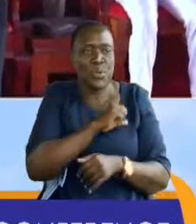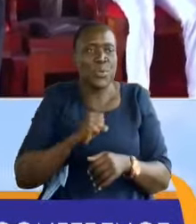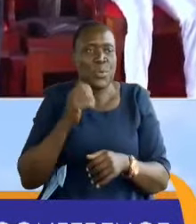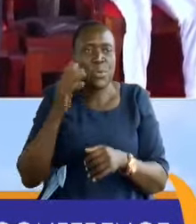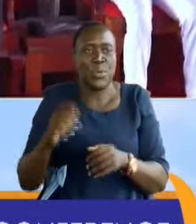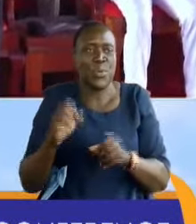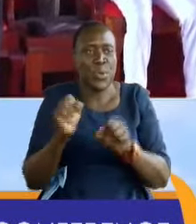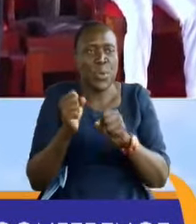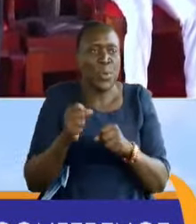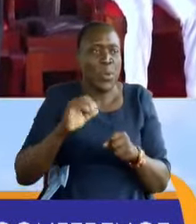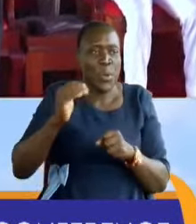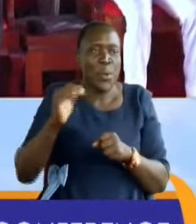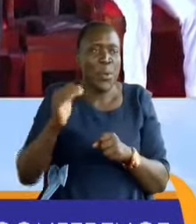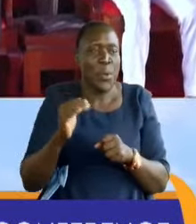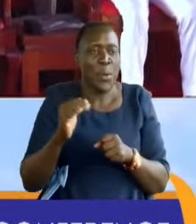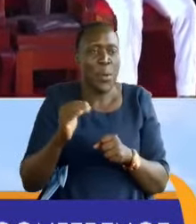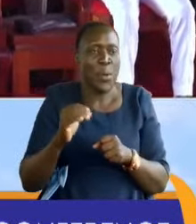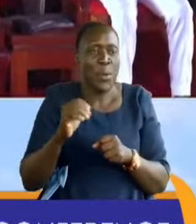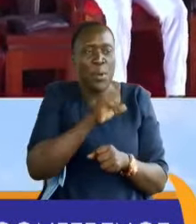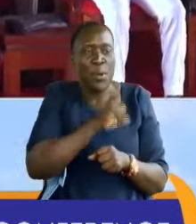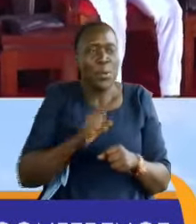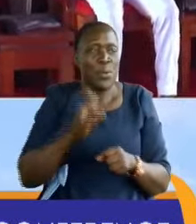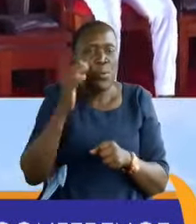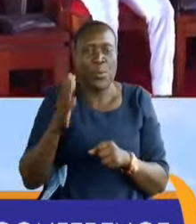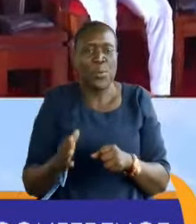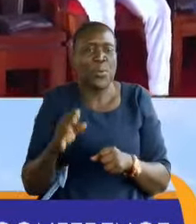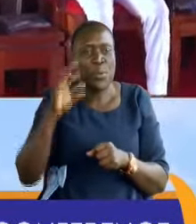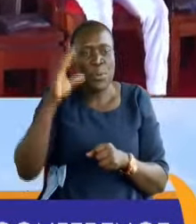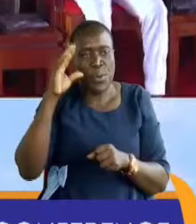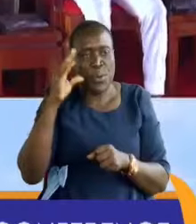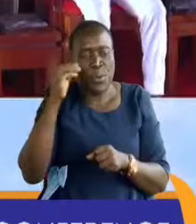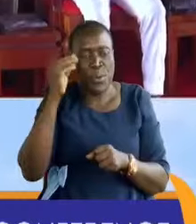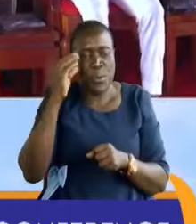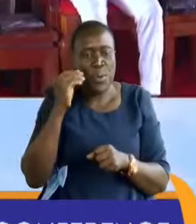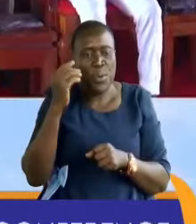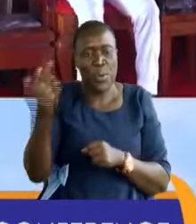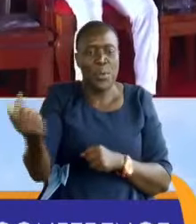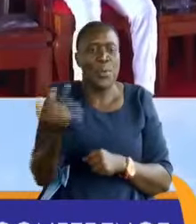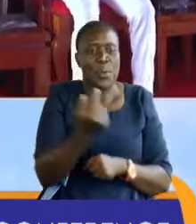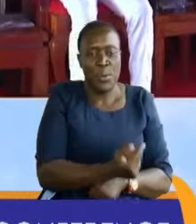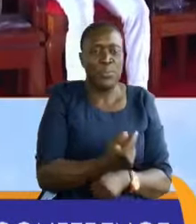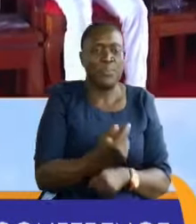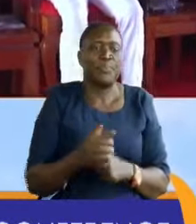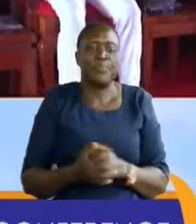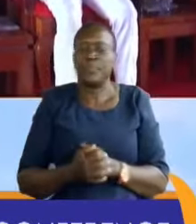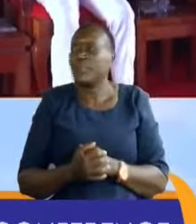Homa Bay County, Senator Moses Kajwang, to come and make his remarks.